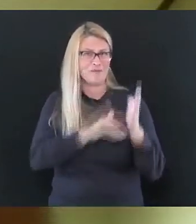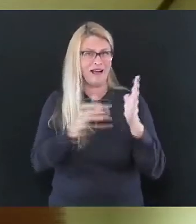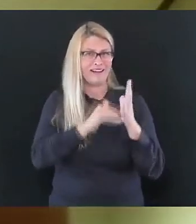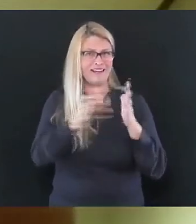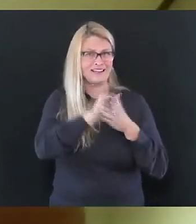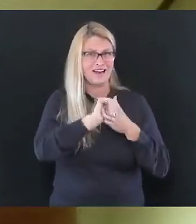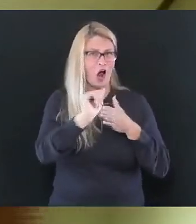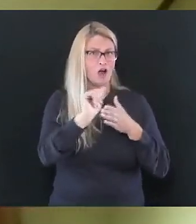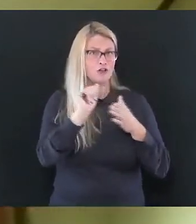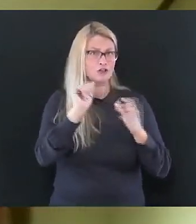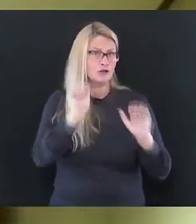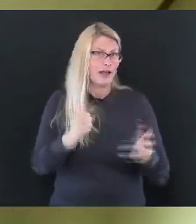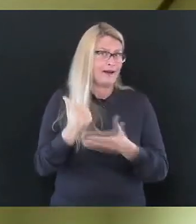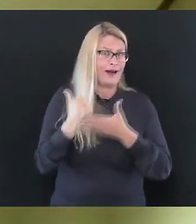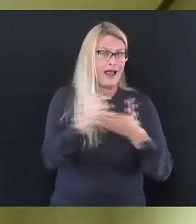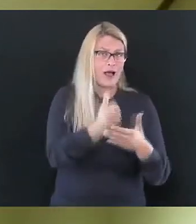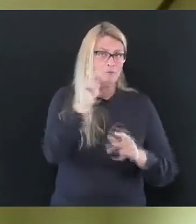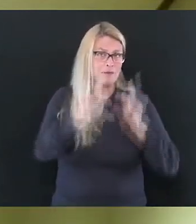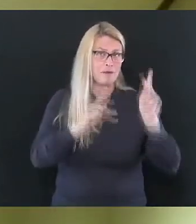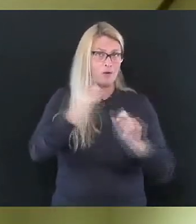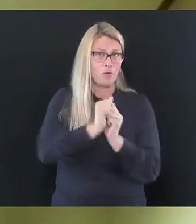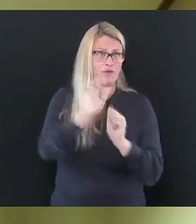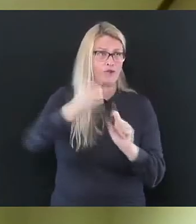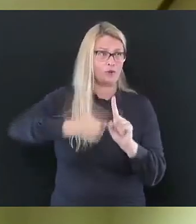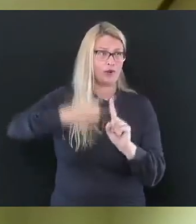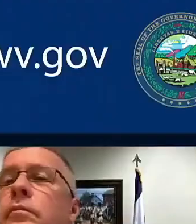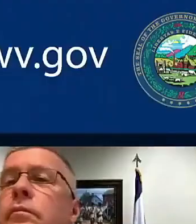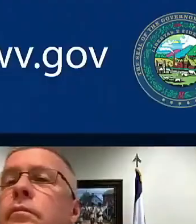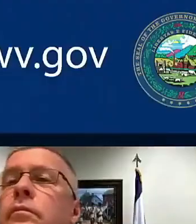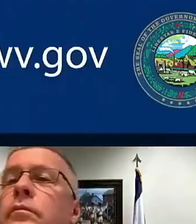could be used to assist these folks?